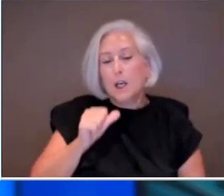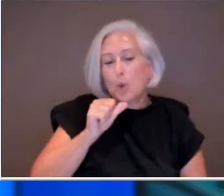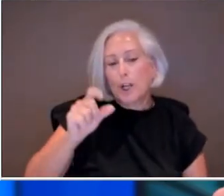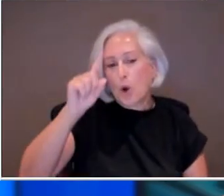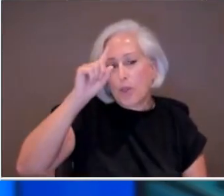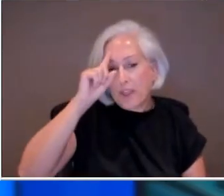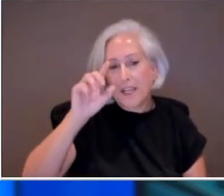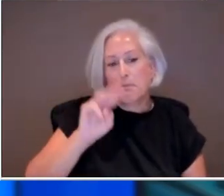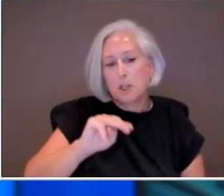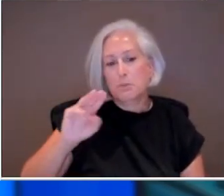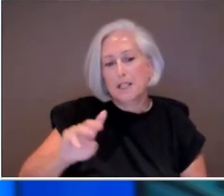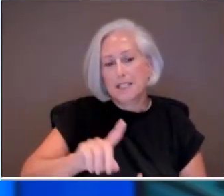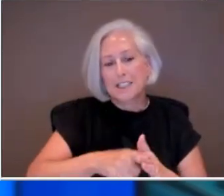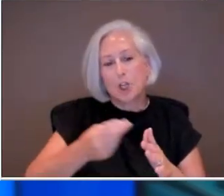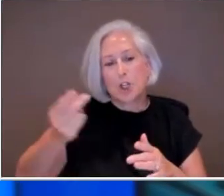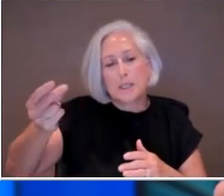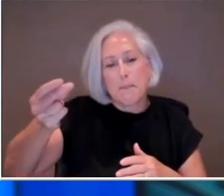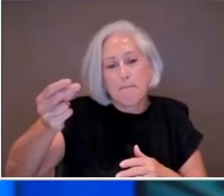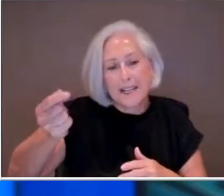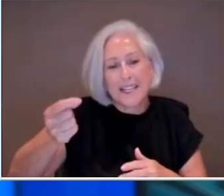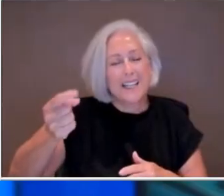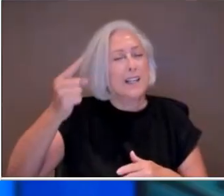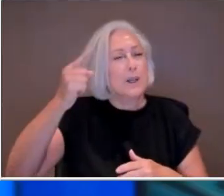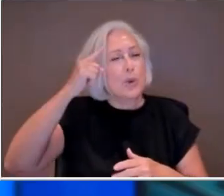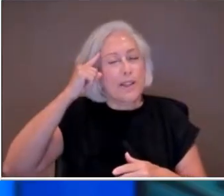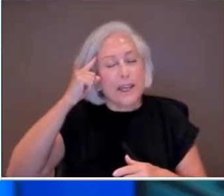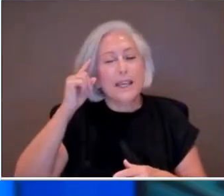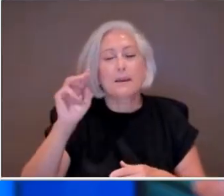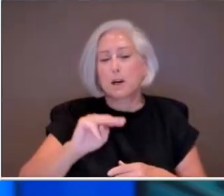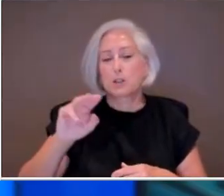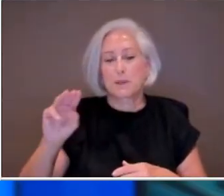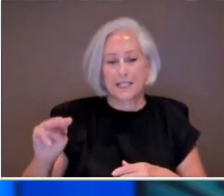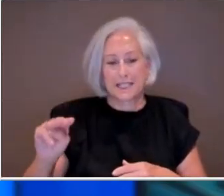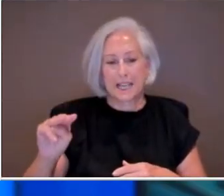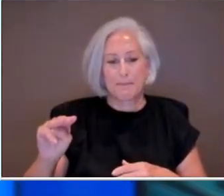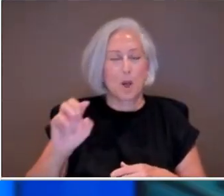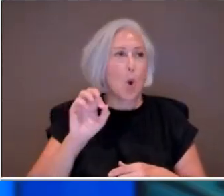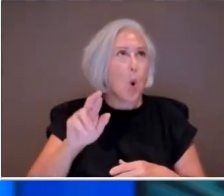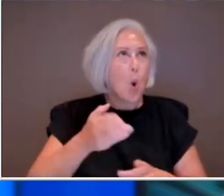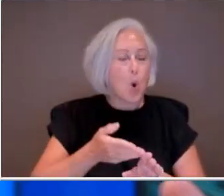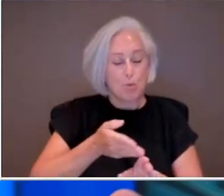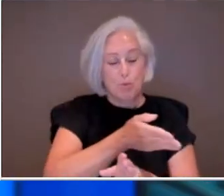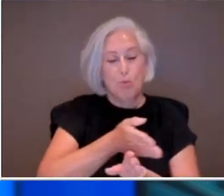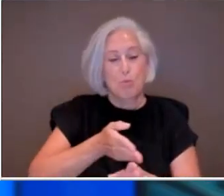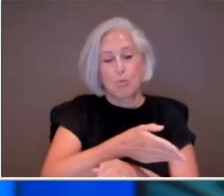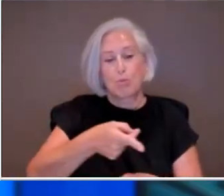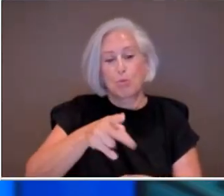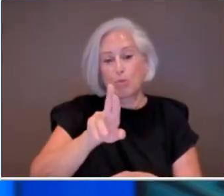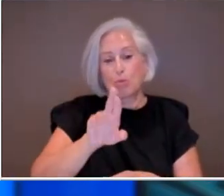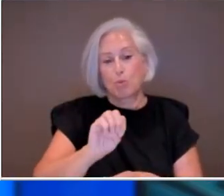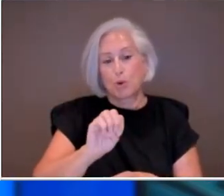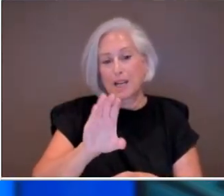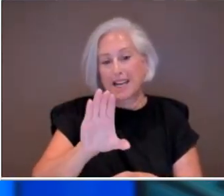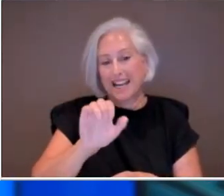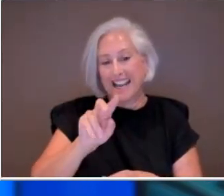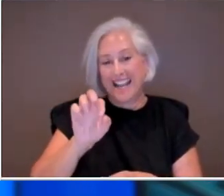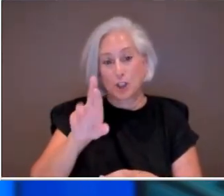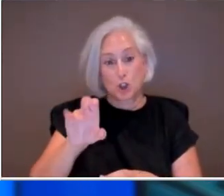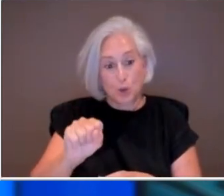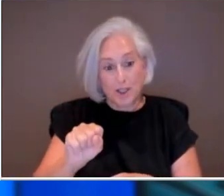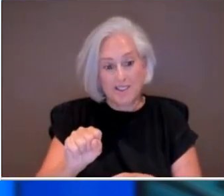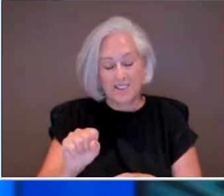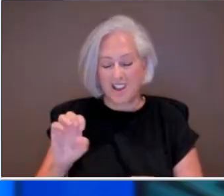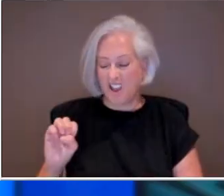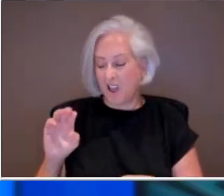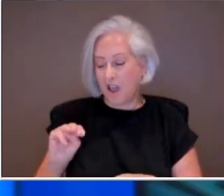it has been there for, not as a myeloma, as a precancerous, it's called MGUS. These plasma cells are there,